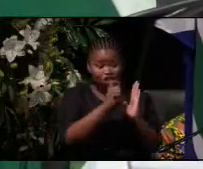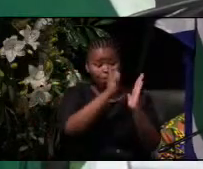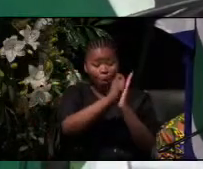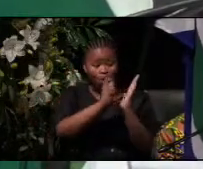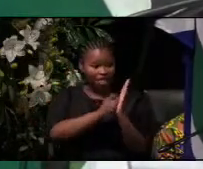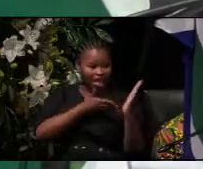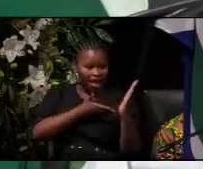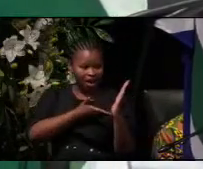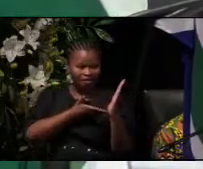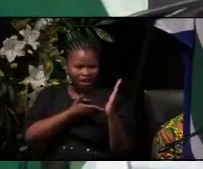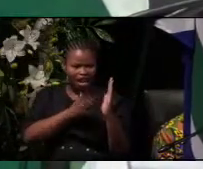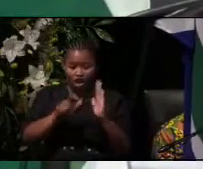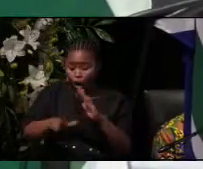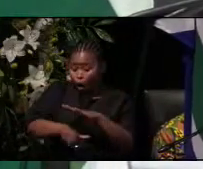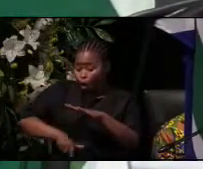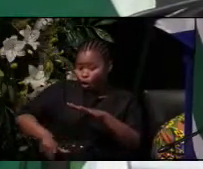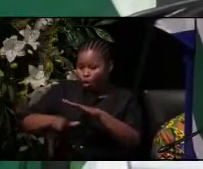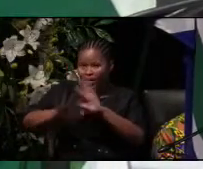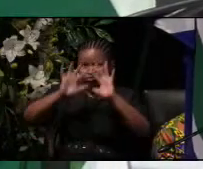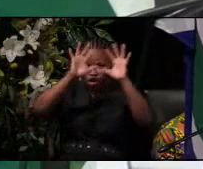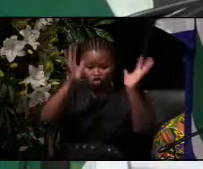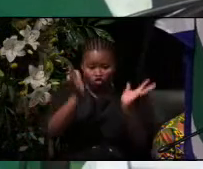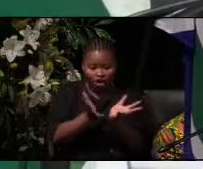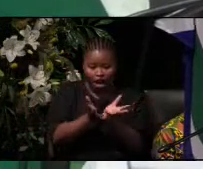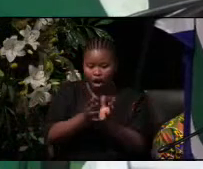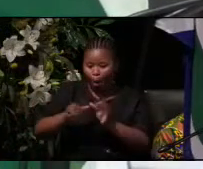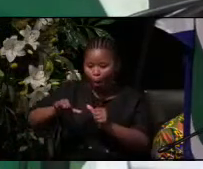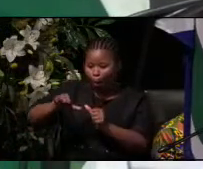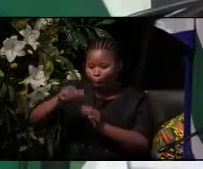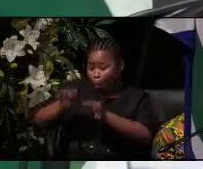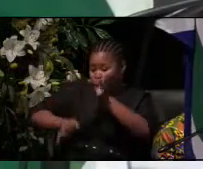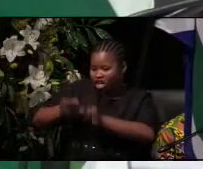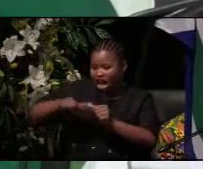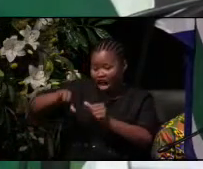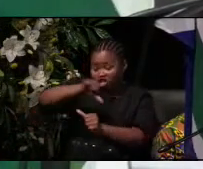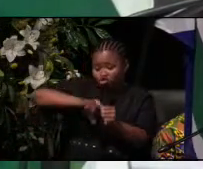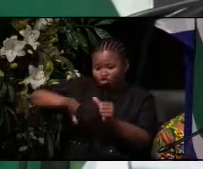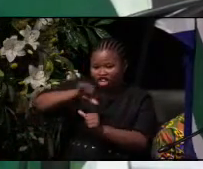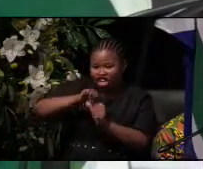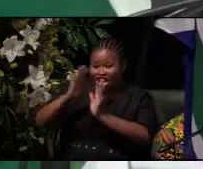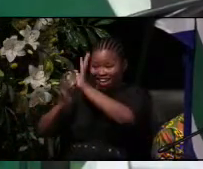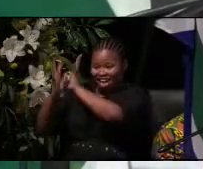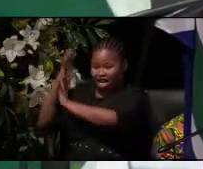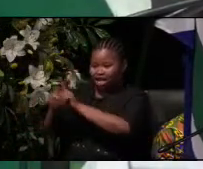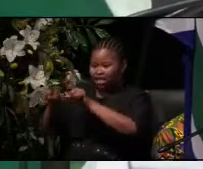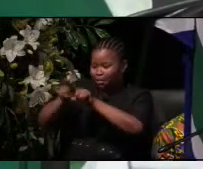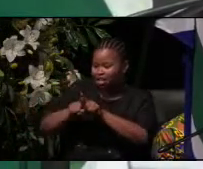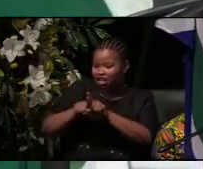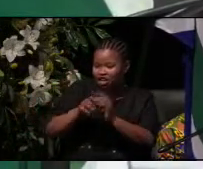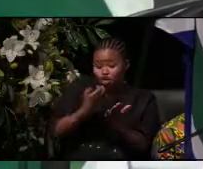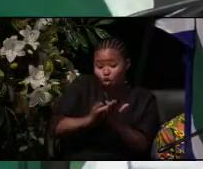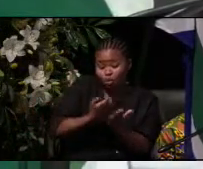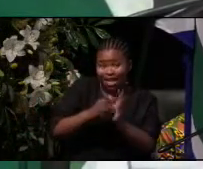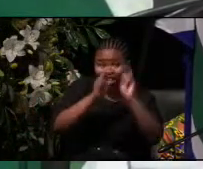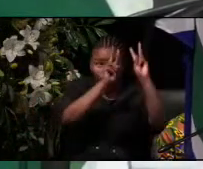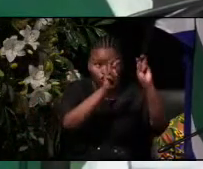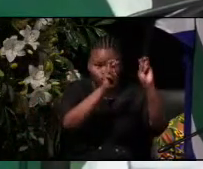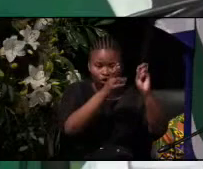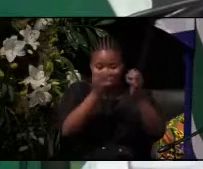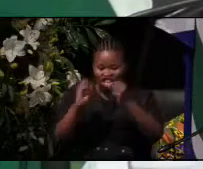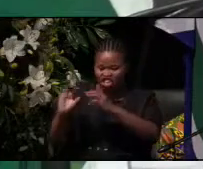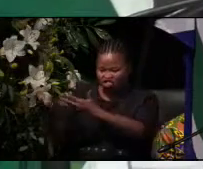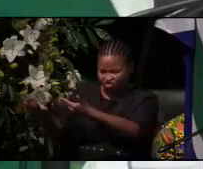commentator on a range of local and Global political and social social and Heritage as well as economic issues